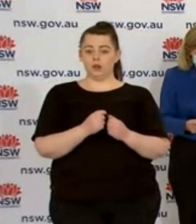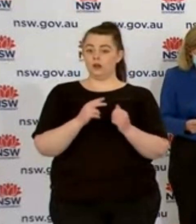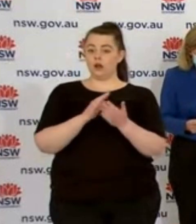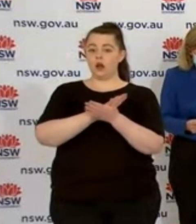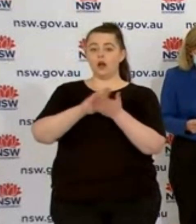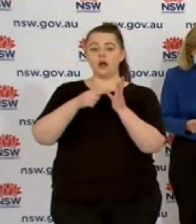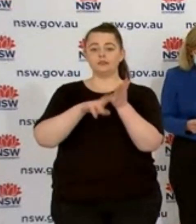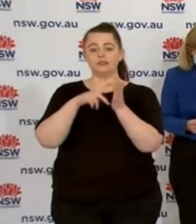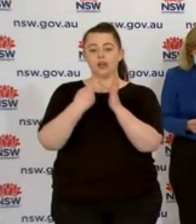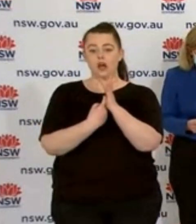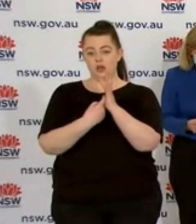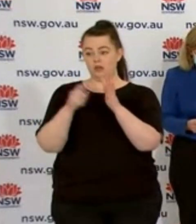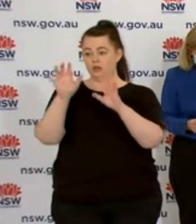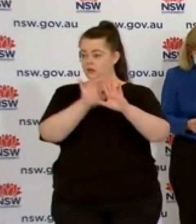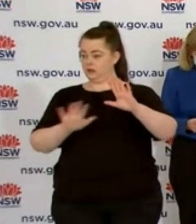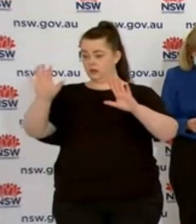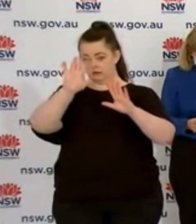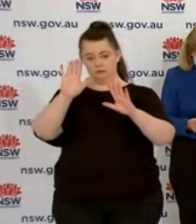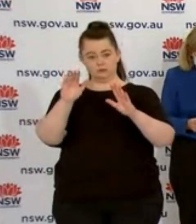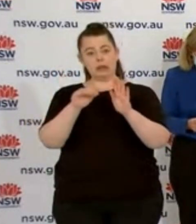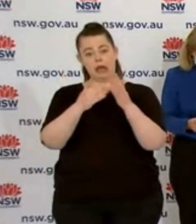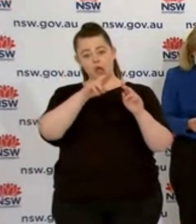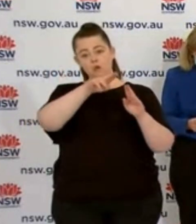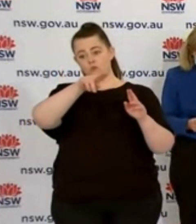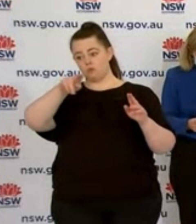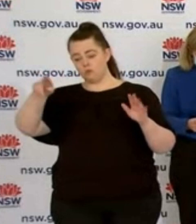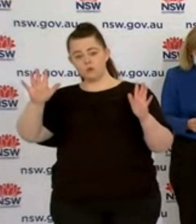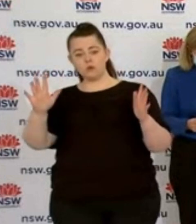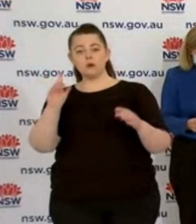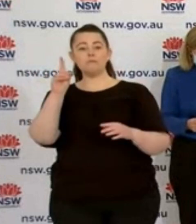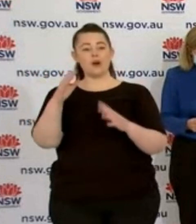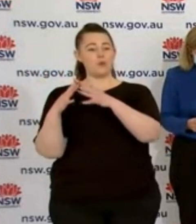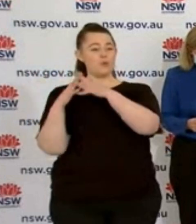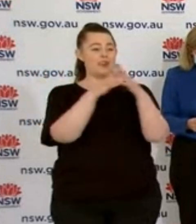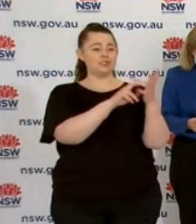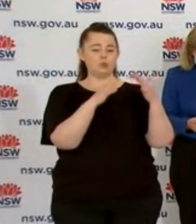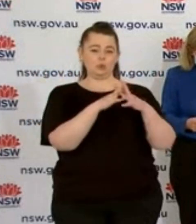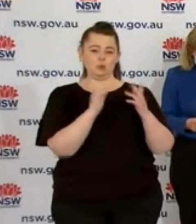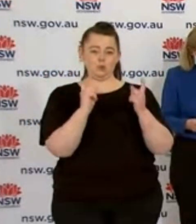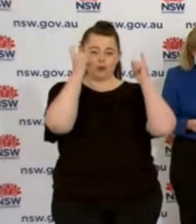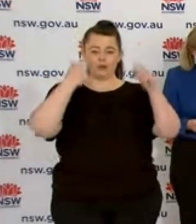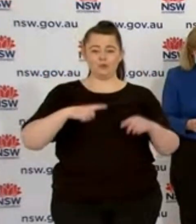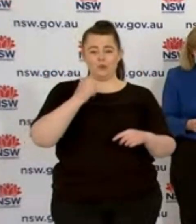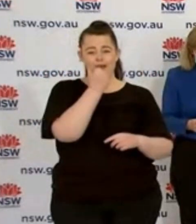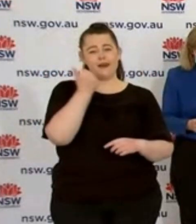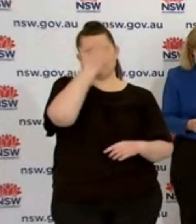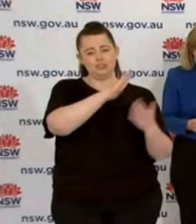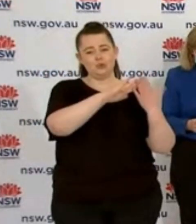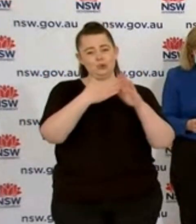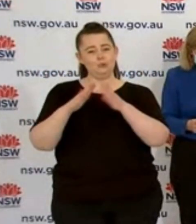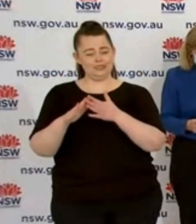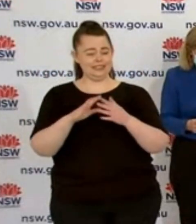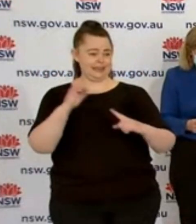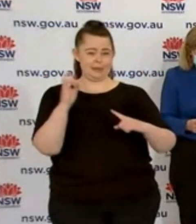positive, but Western New South Wales remains a concern, especially in relation to our vulnerable Indigenous communities, and getting vaccine to them is critical at this